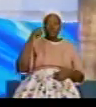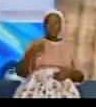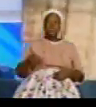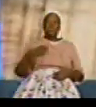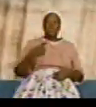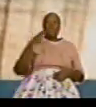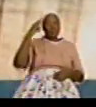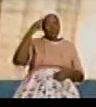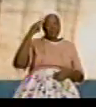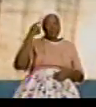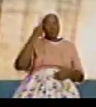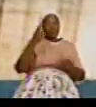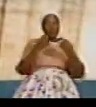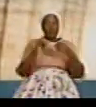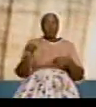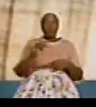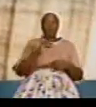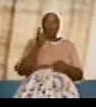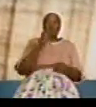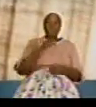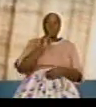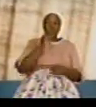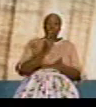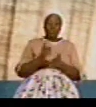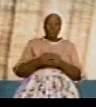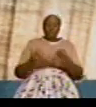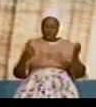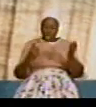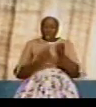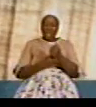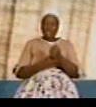purpose of coming was to catch